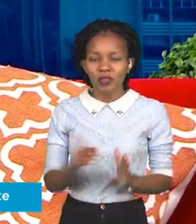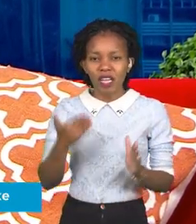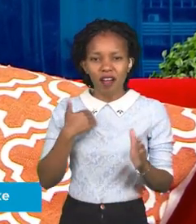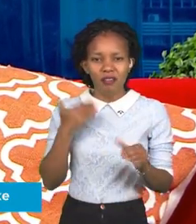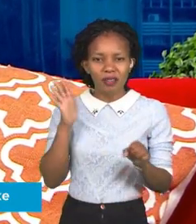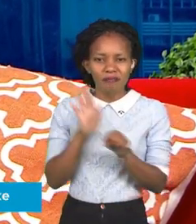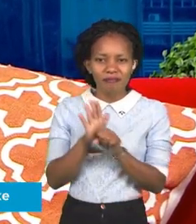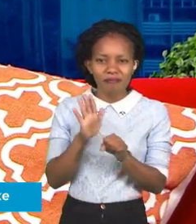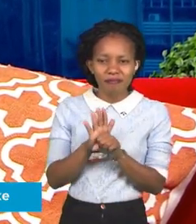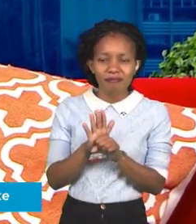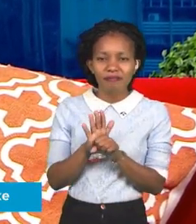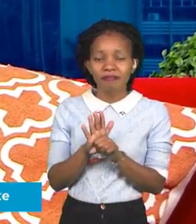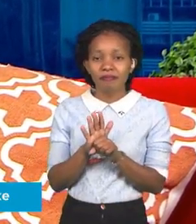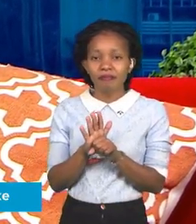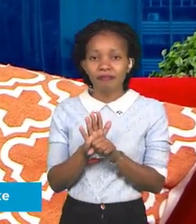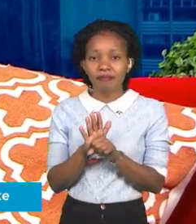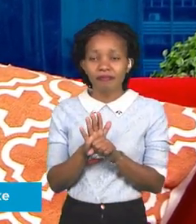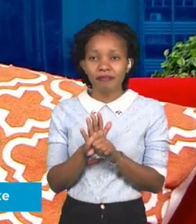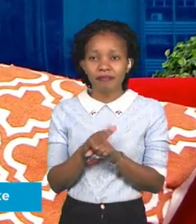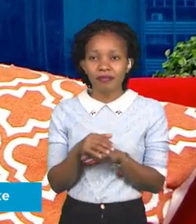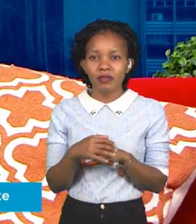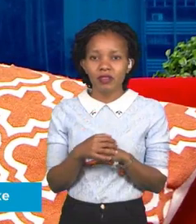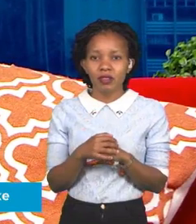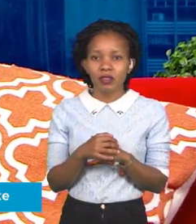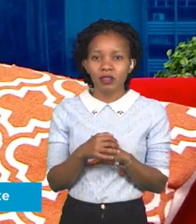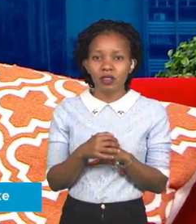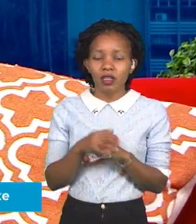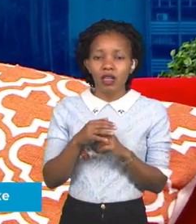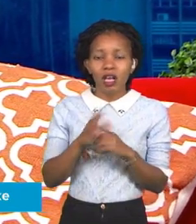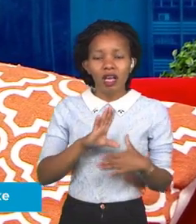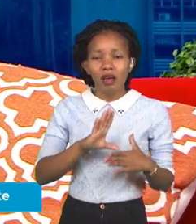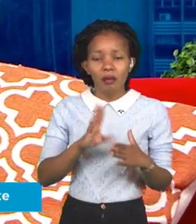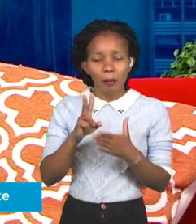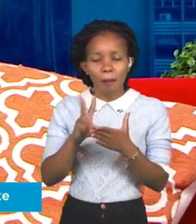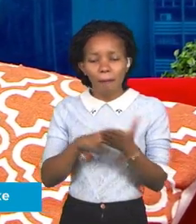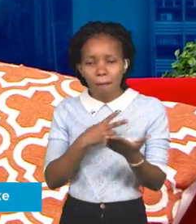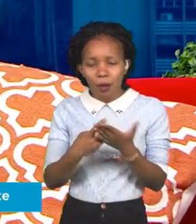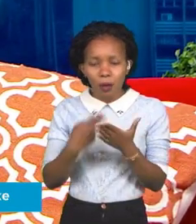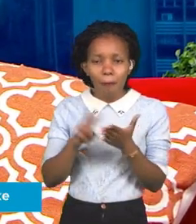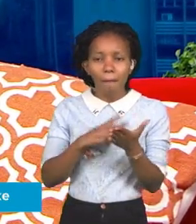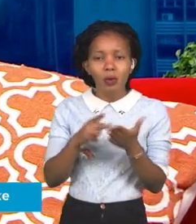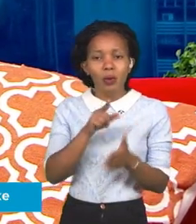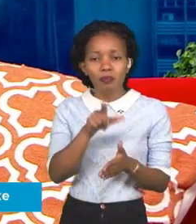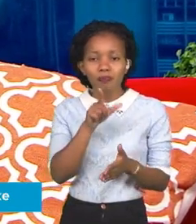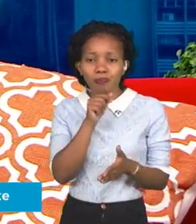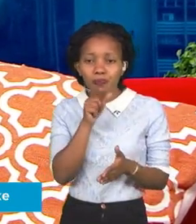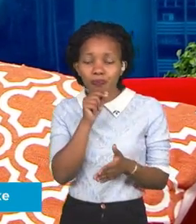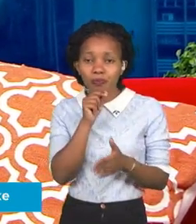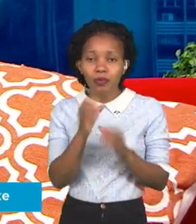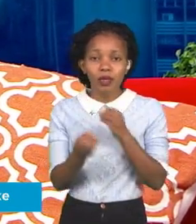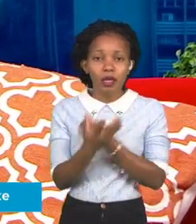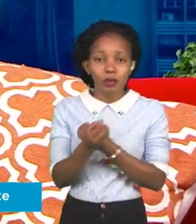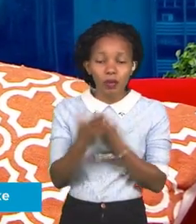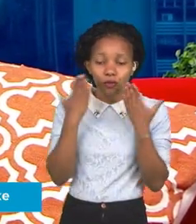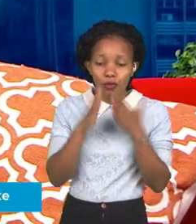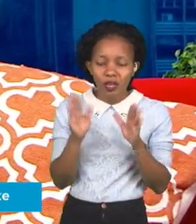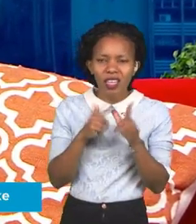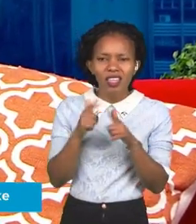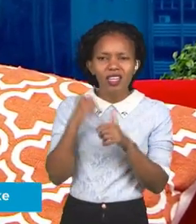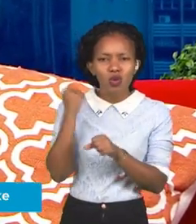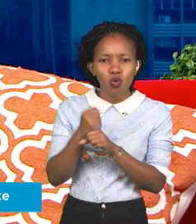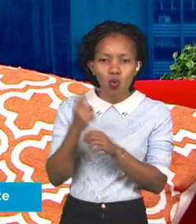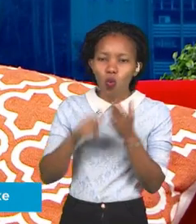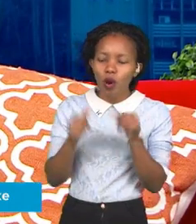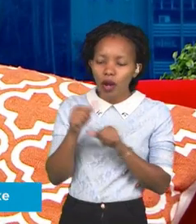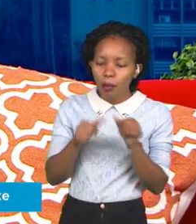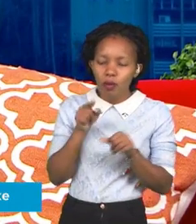numerous counts of letdowns, as he explained. And what did he do about